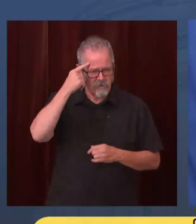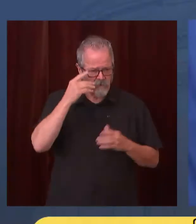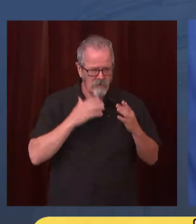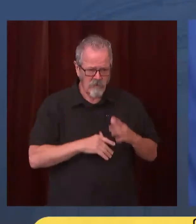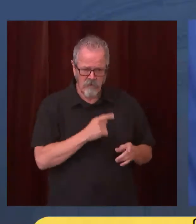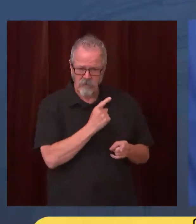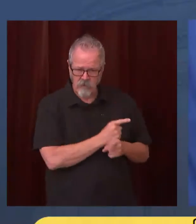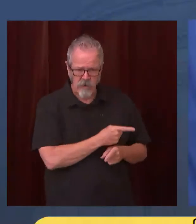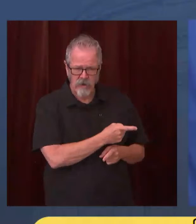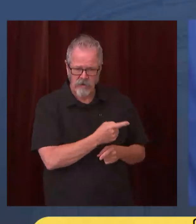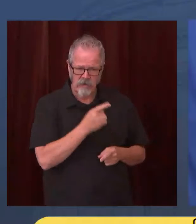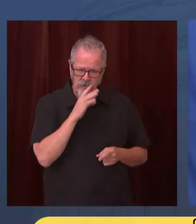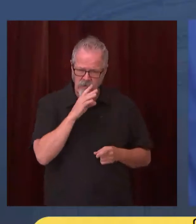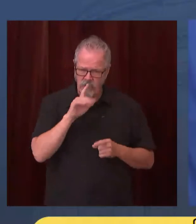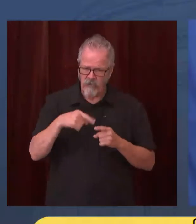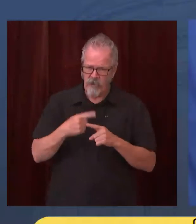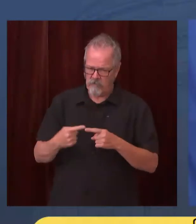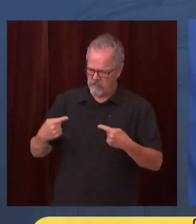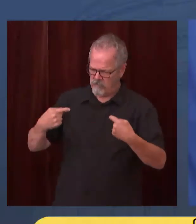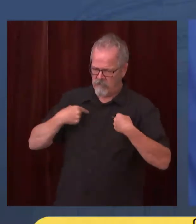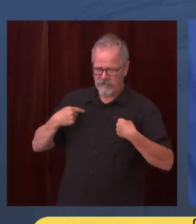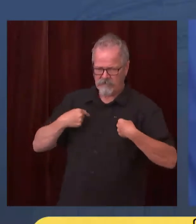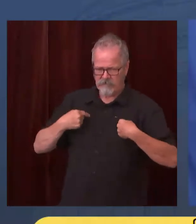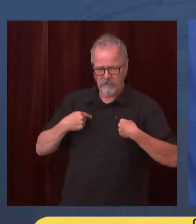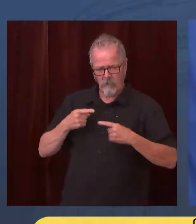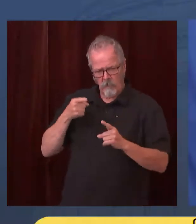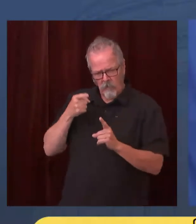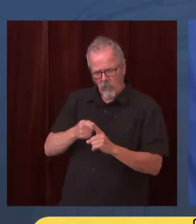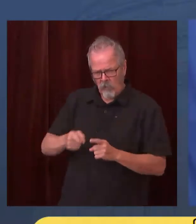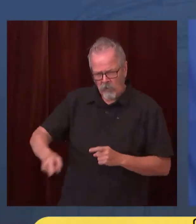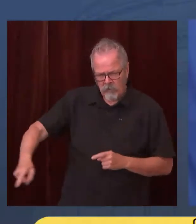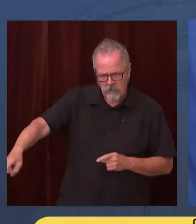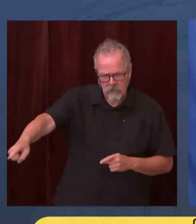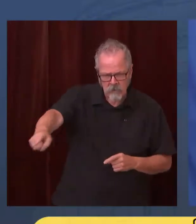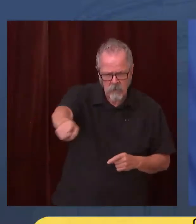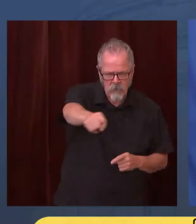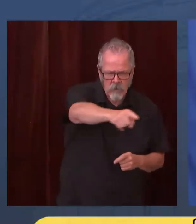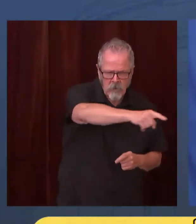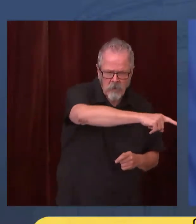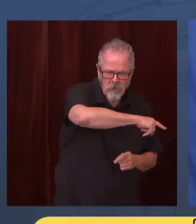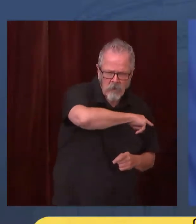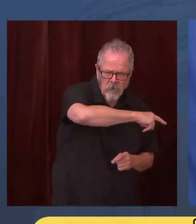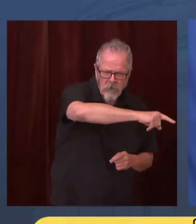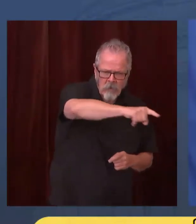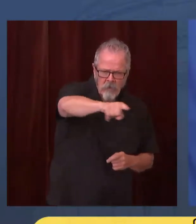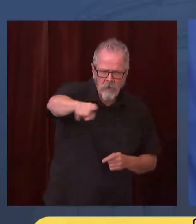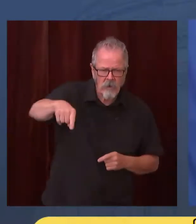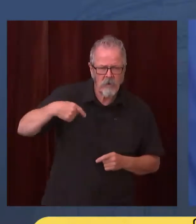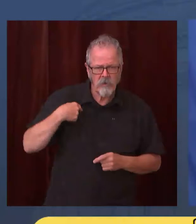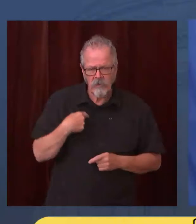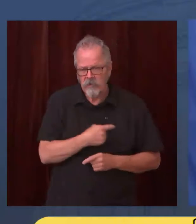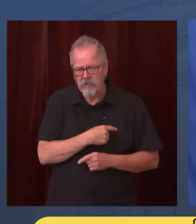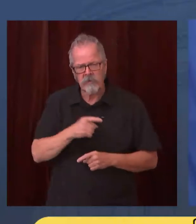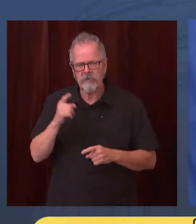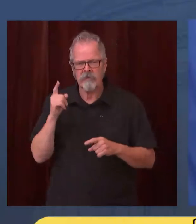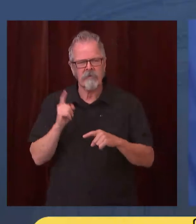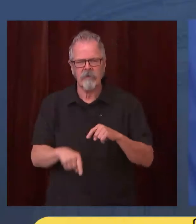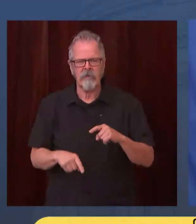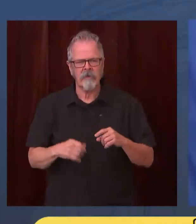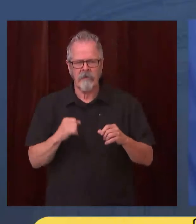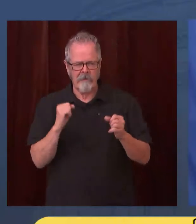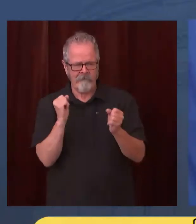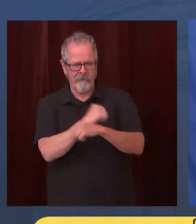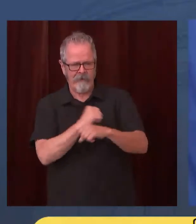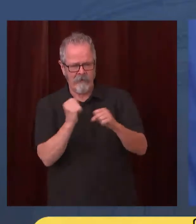about all of us. We cannot do this without all of you working and helping us to fight this pandemic.